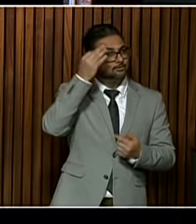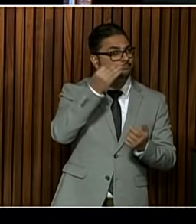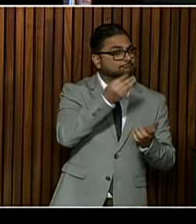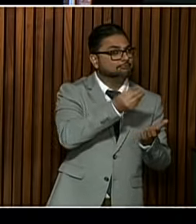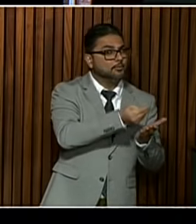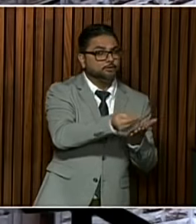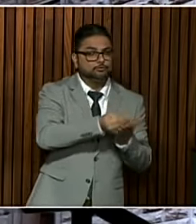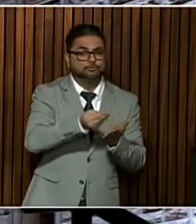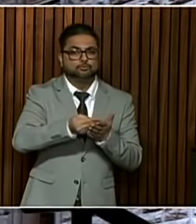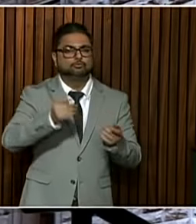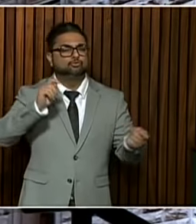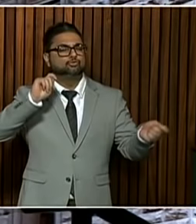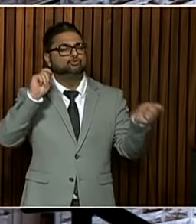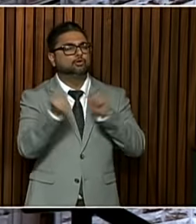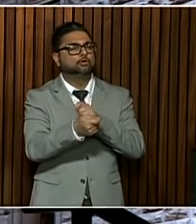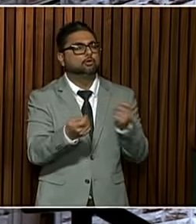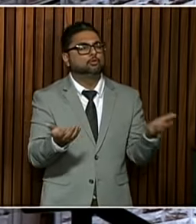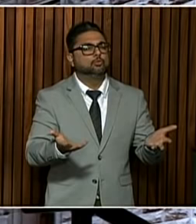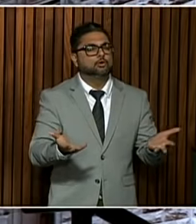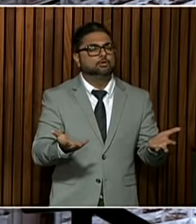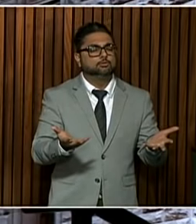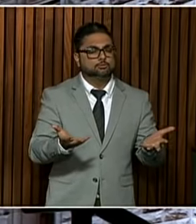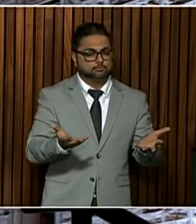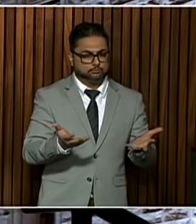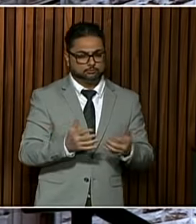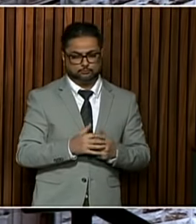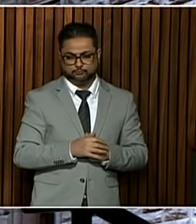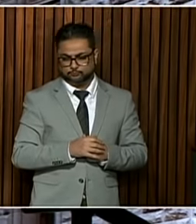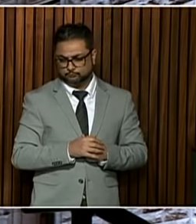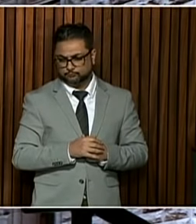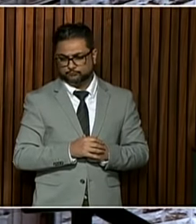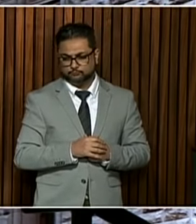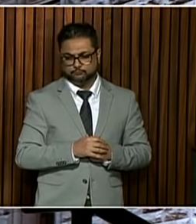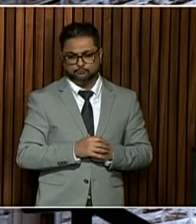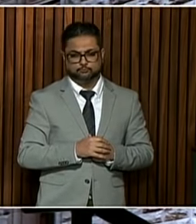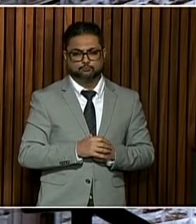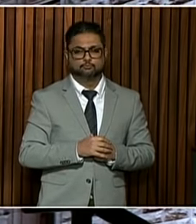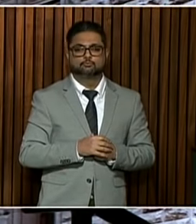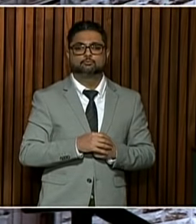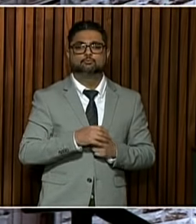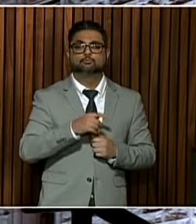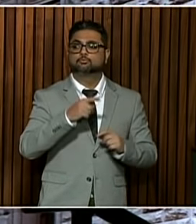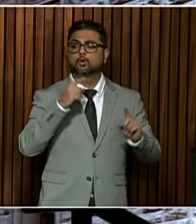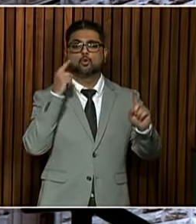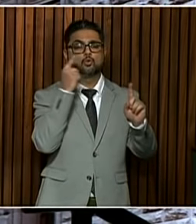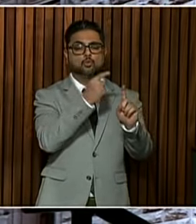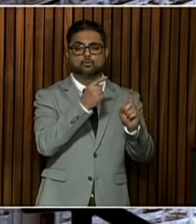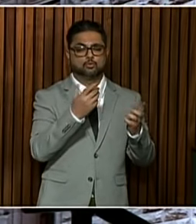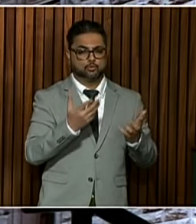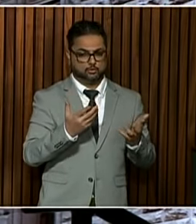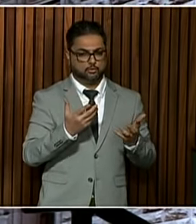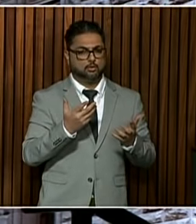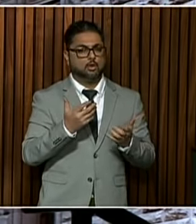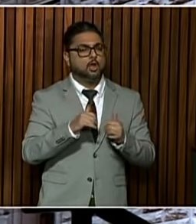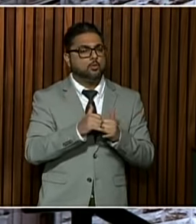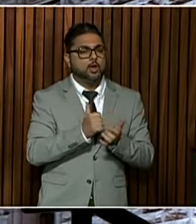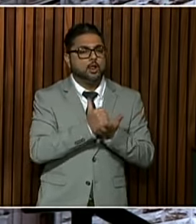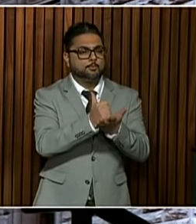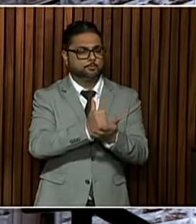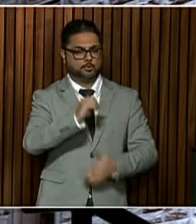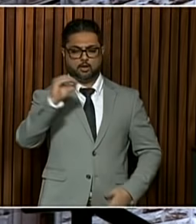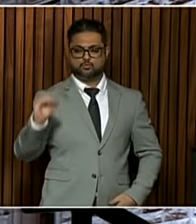I think the aspect there is, one, how will it help Ontario citizens? Certainly the aspect of